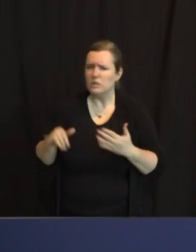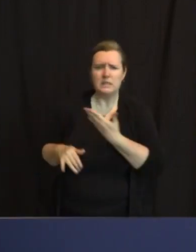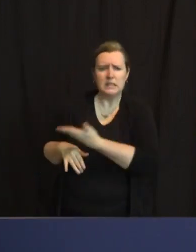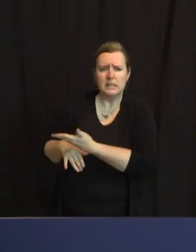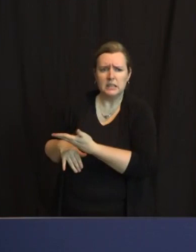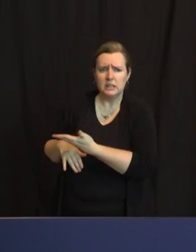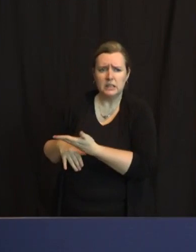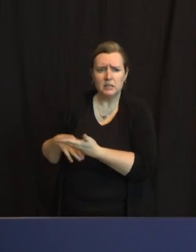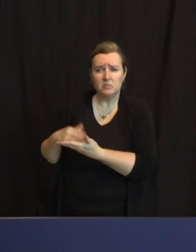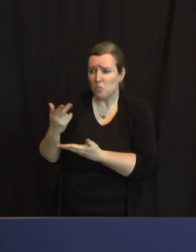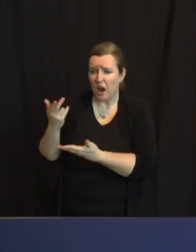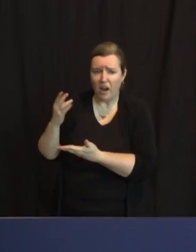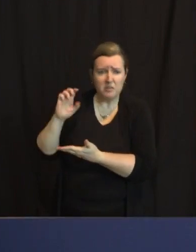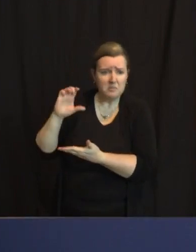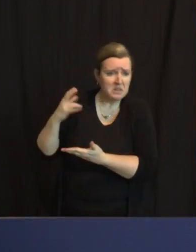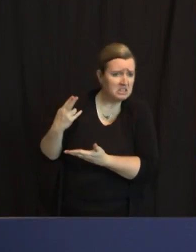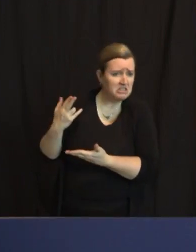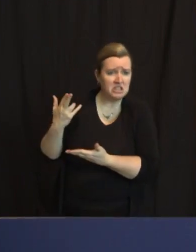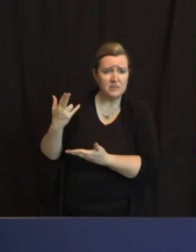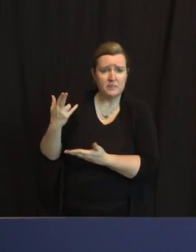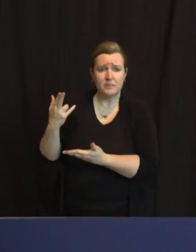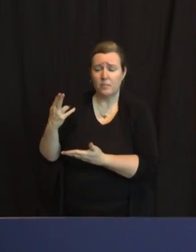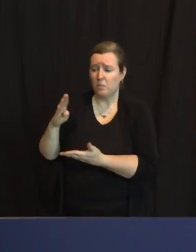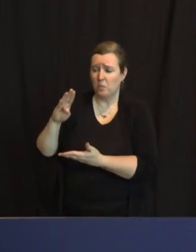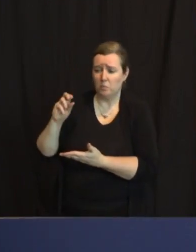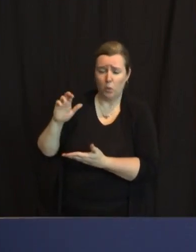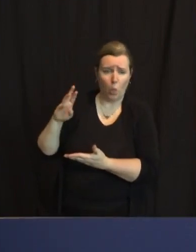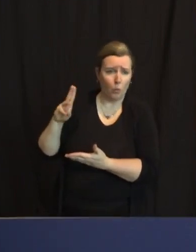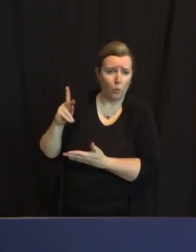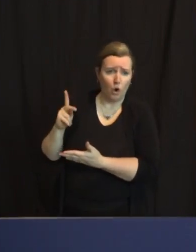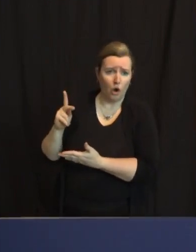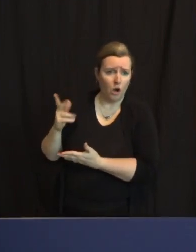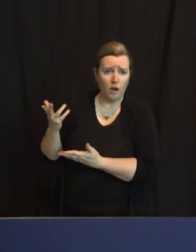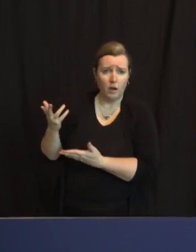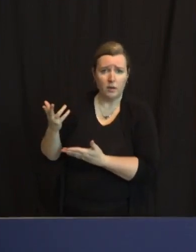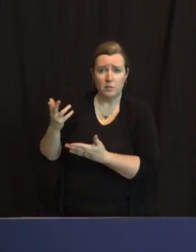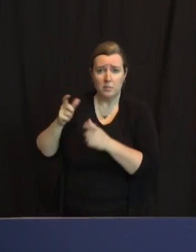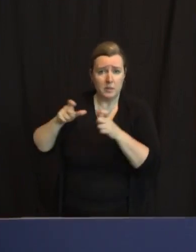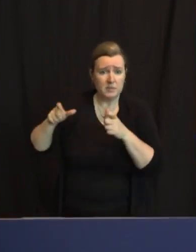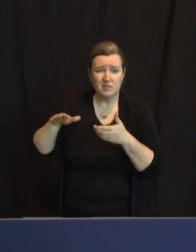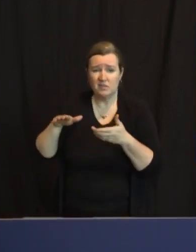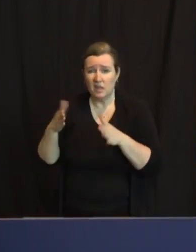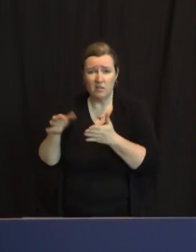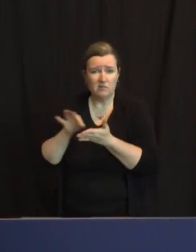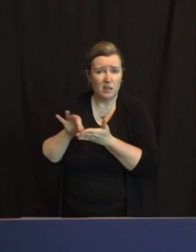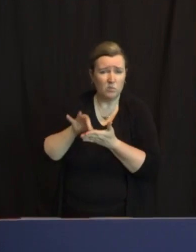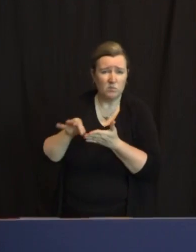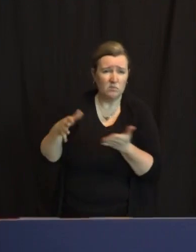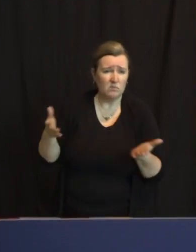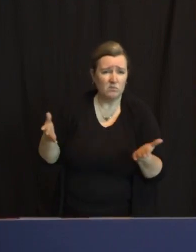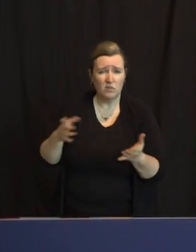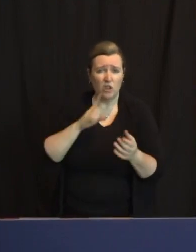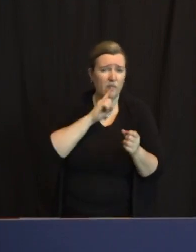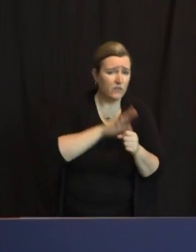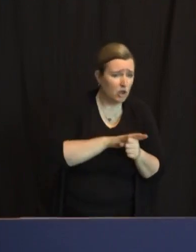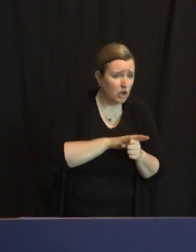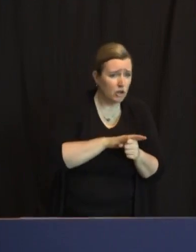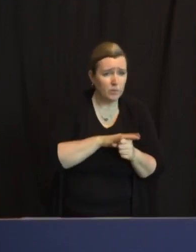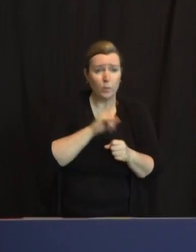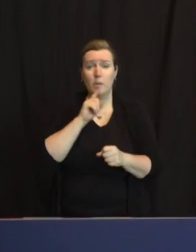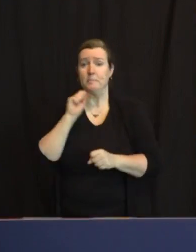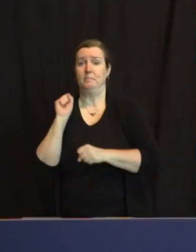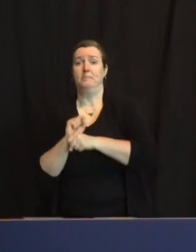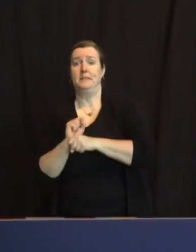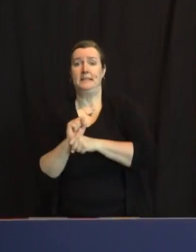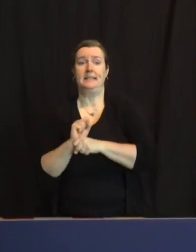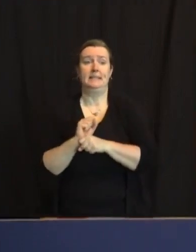or specifically the question of reporting fatalities when confirmed versus a daily